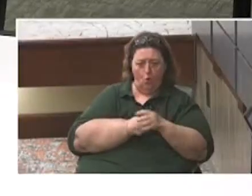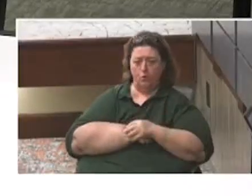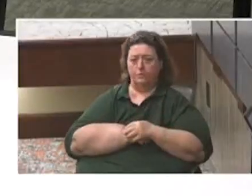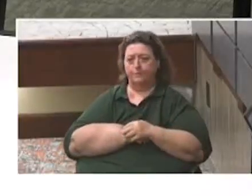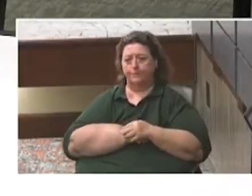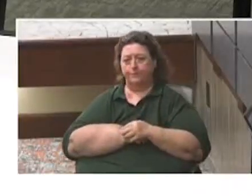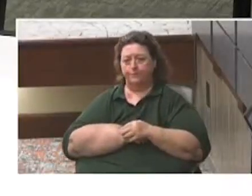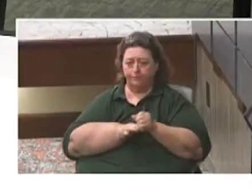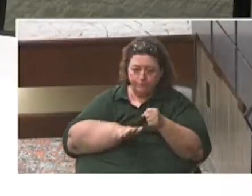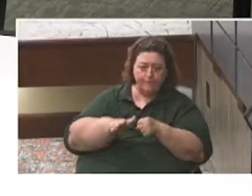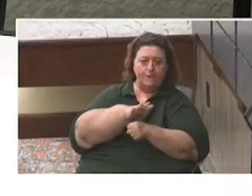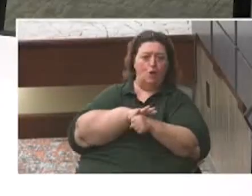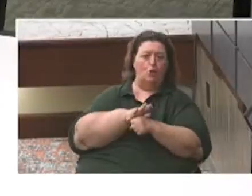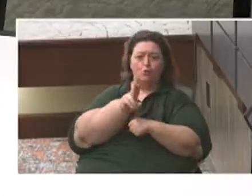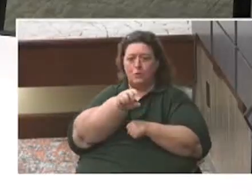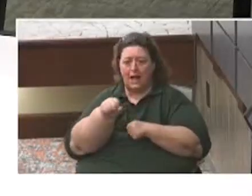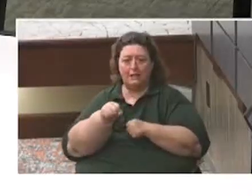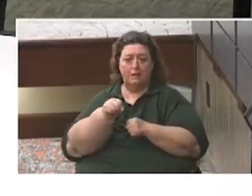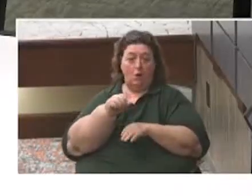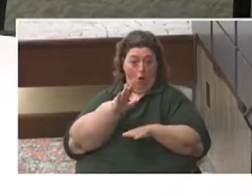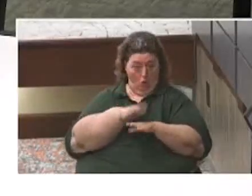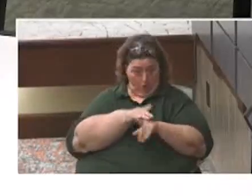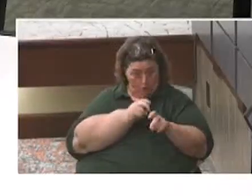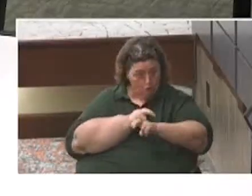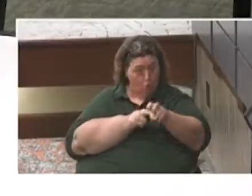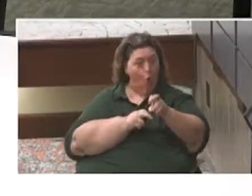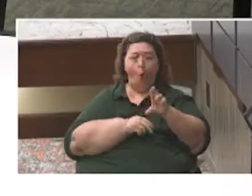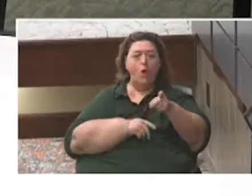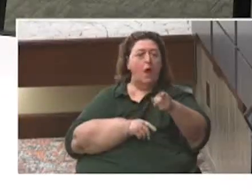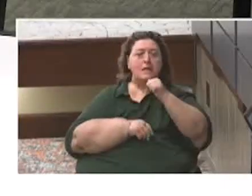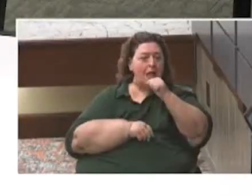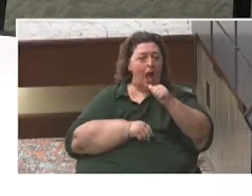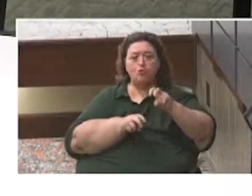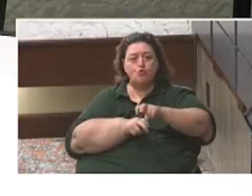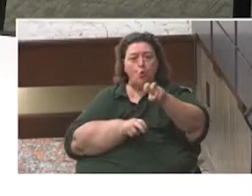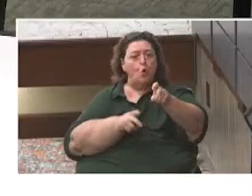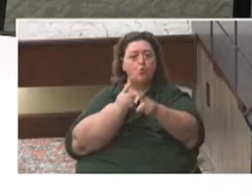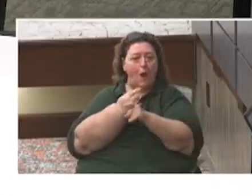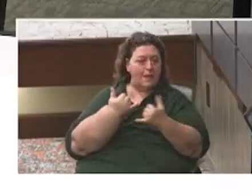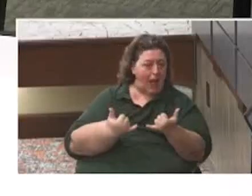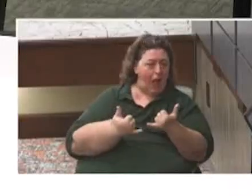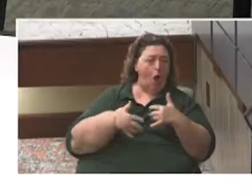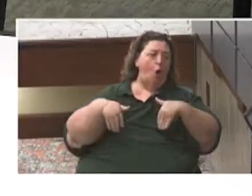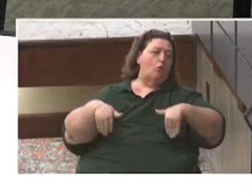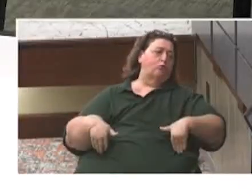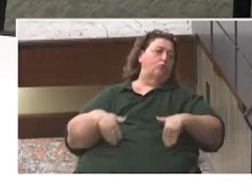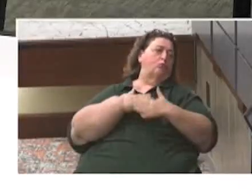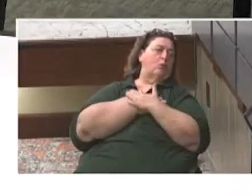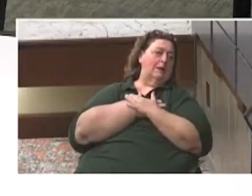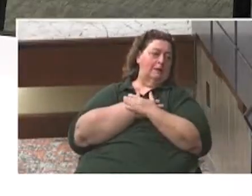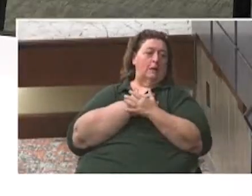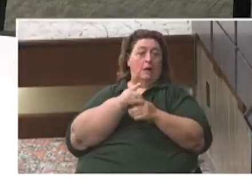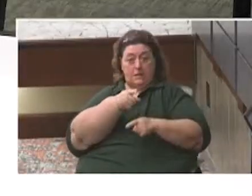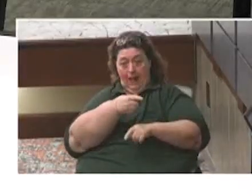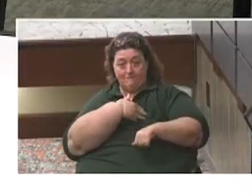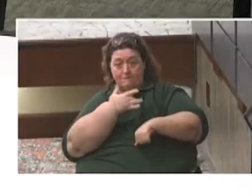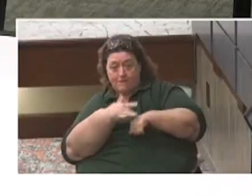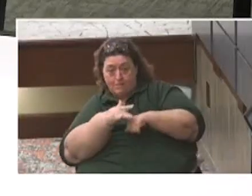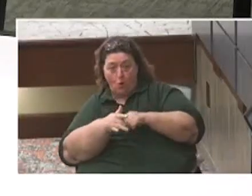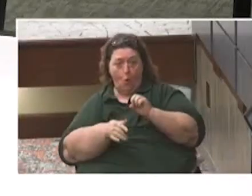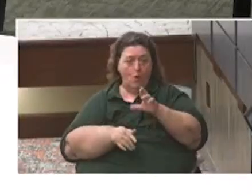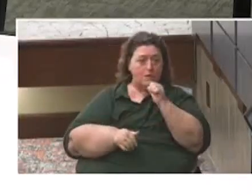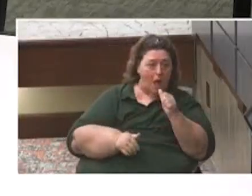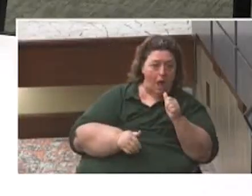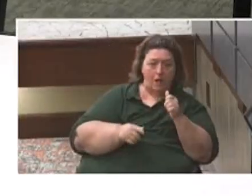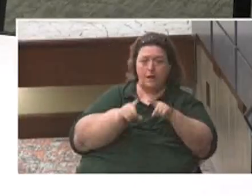country geographically. Are they on tour? Are they not? And are they available? Yep. All right. Thanks